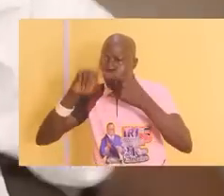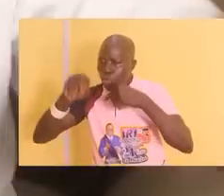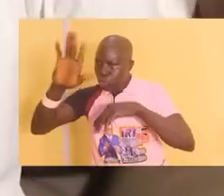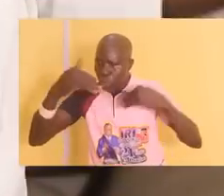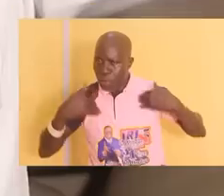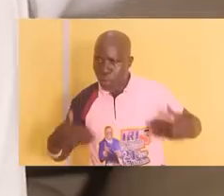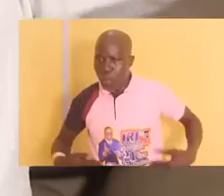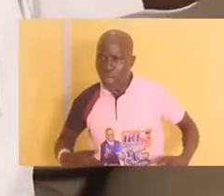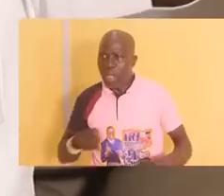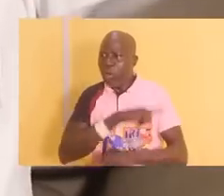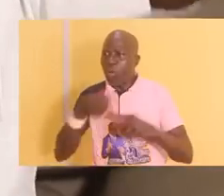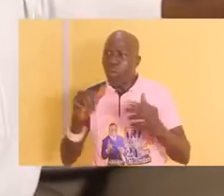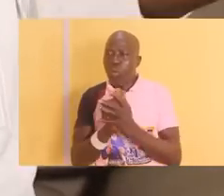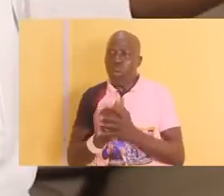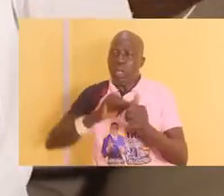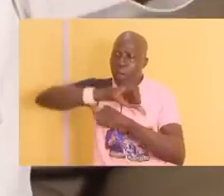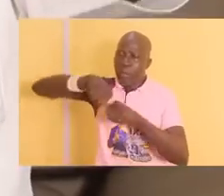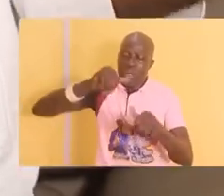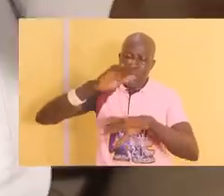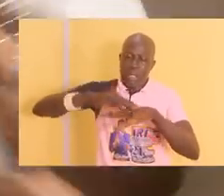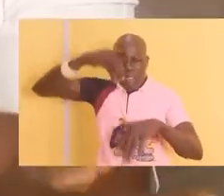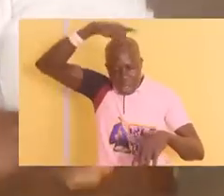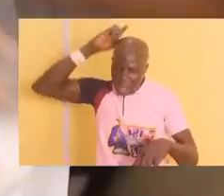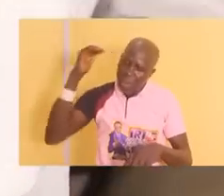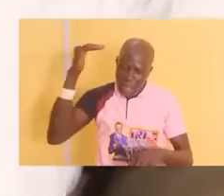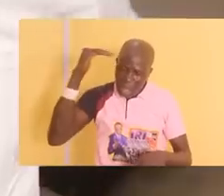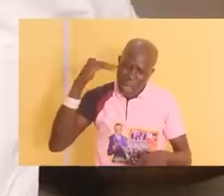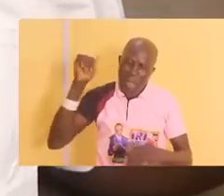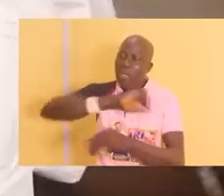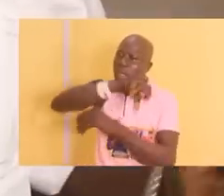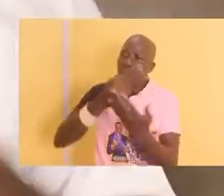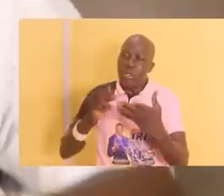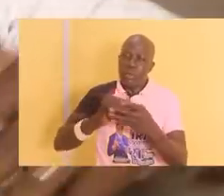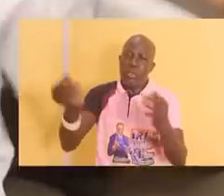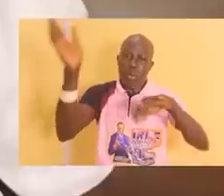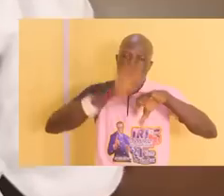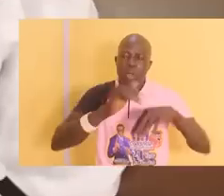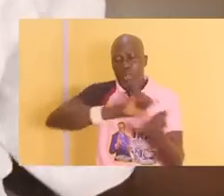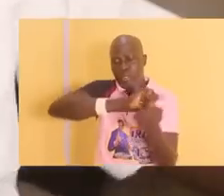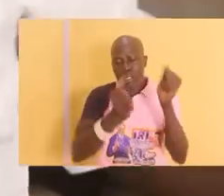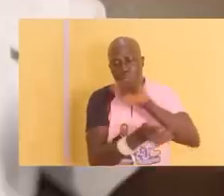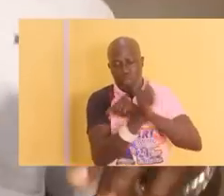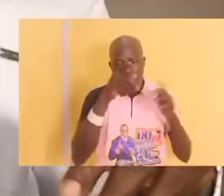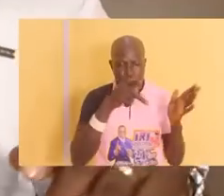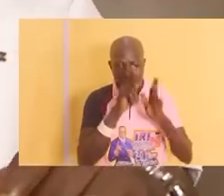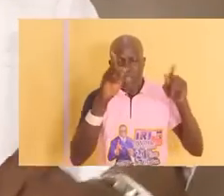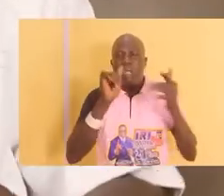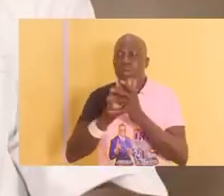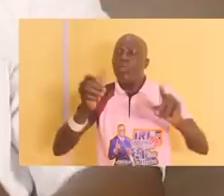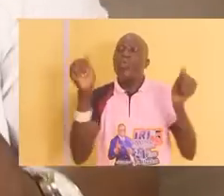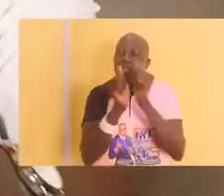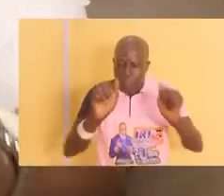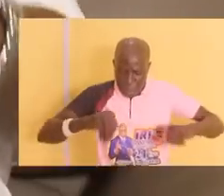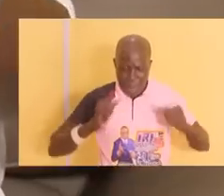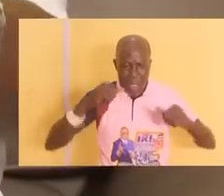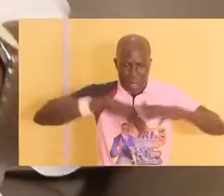transpire to you. When David was anointed, the Holy Spirit come upon him. He becomes somebody else. The